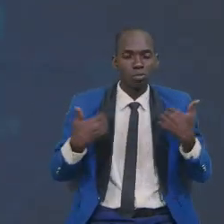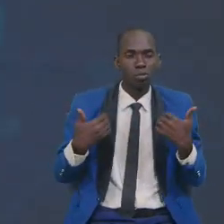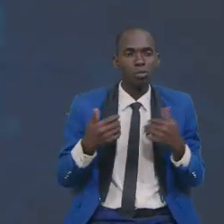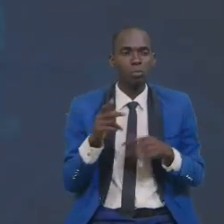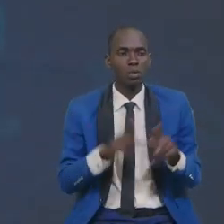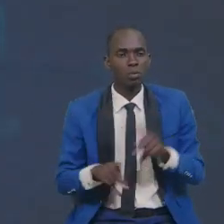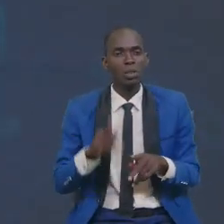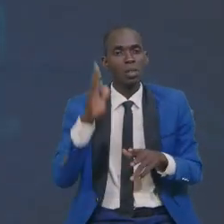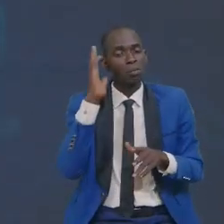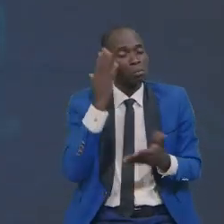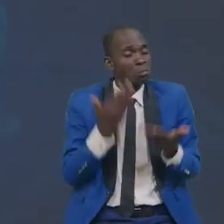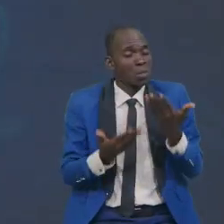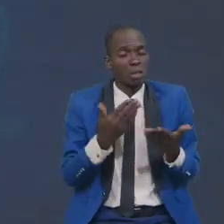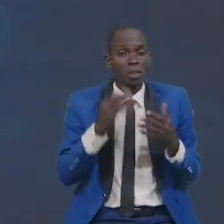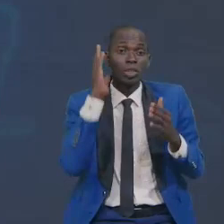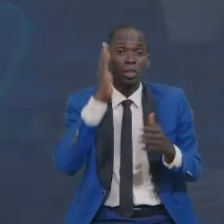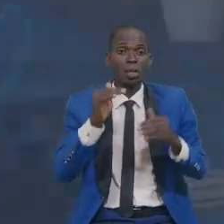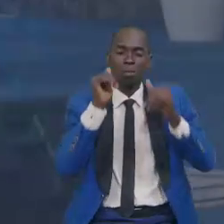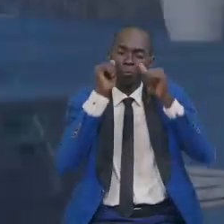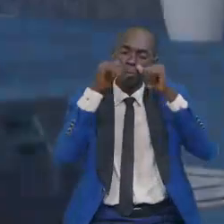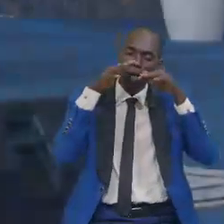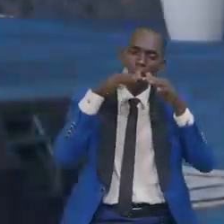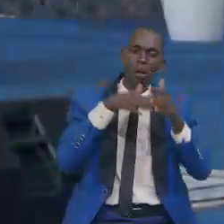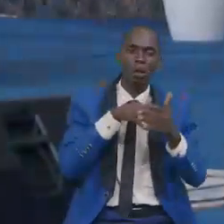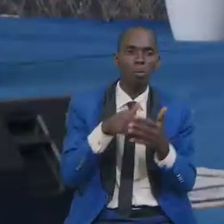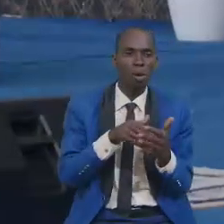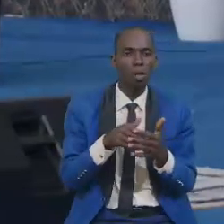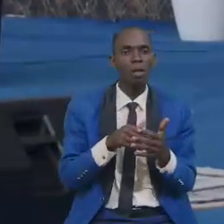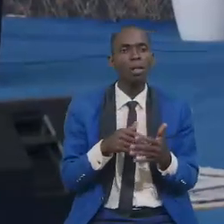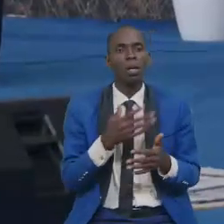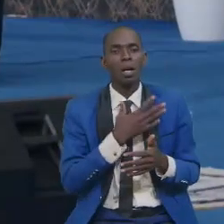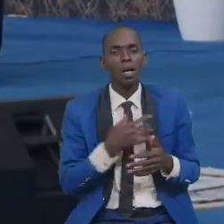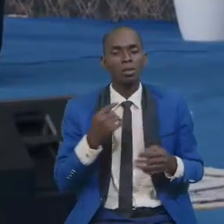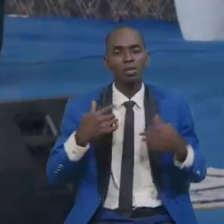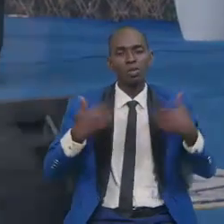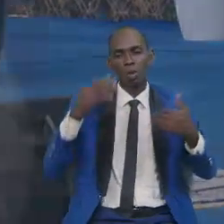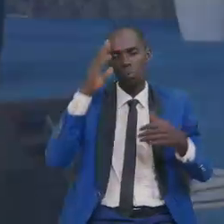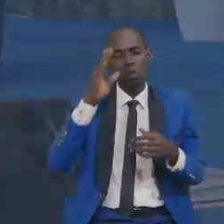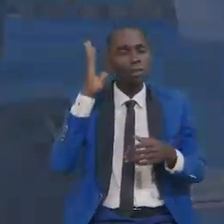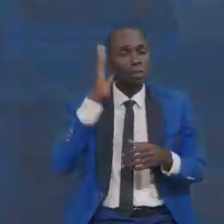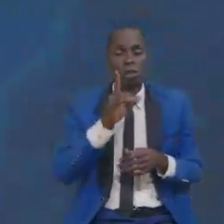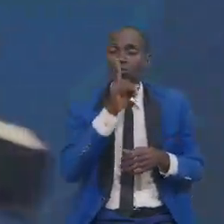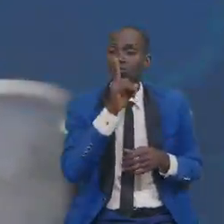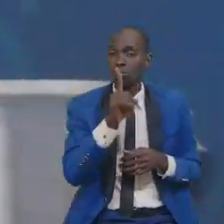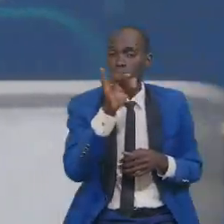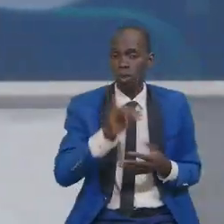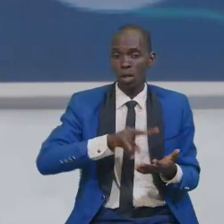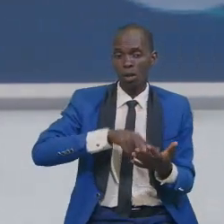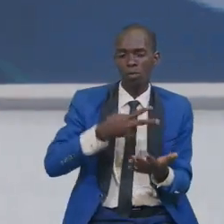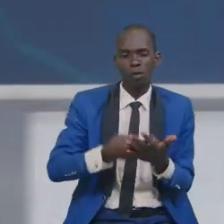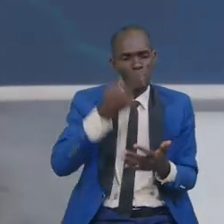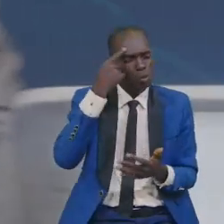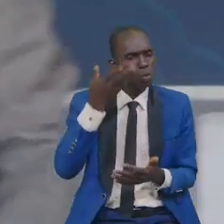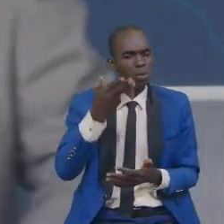finish and be weary and the young man shall utterly fall because there is no supply